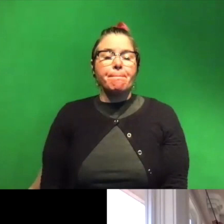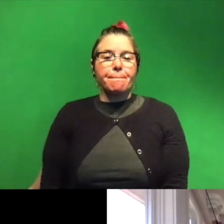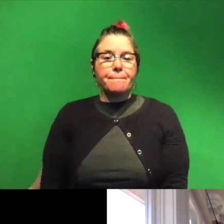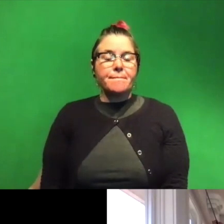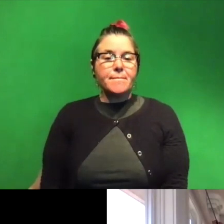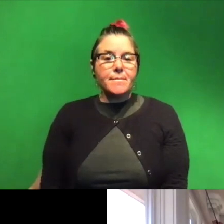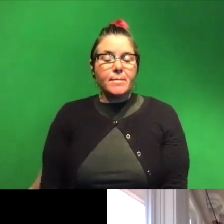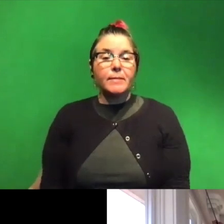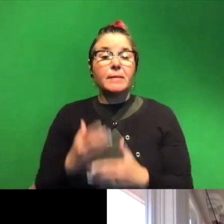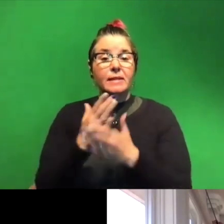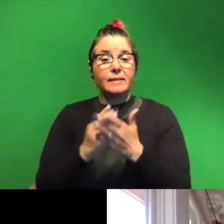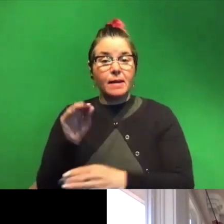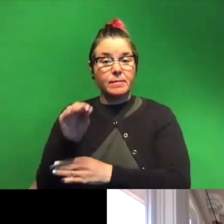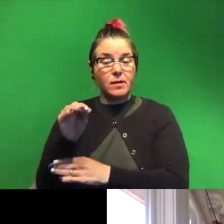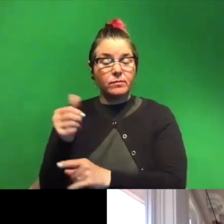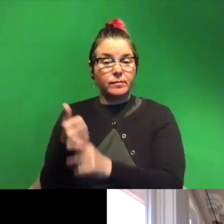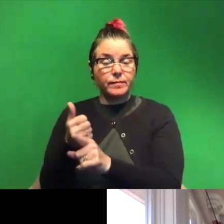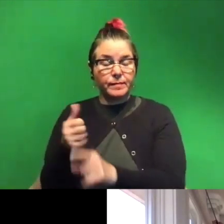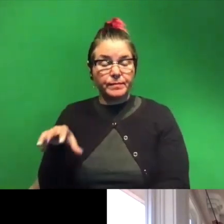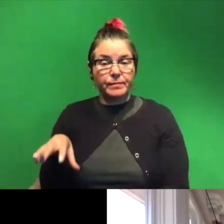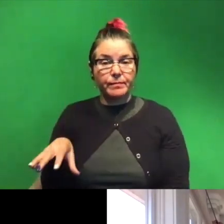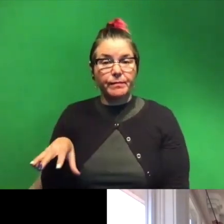In some dinosaurs, we've even found